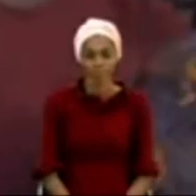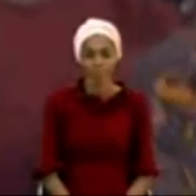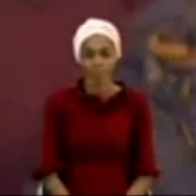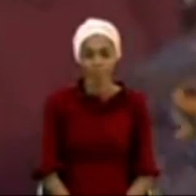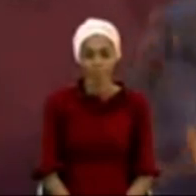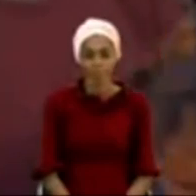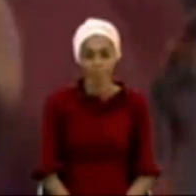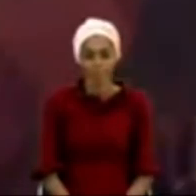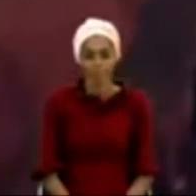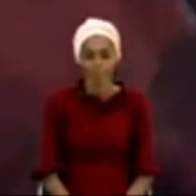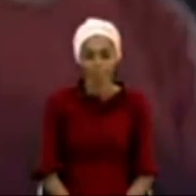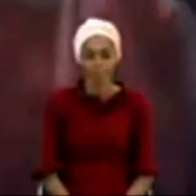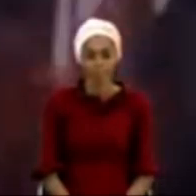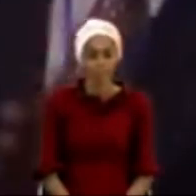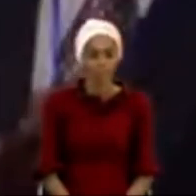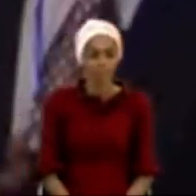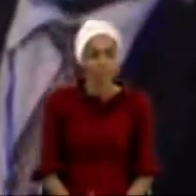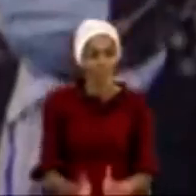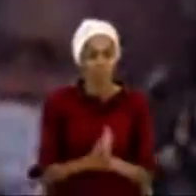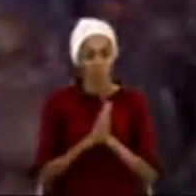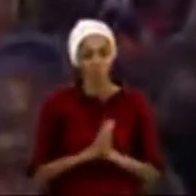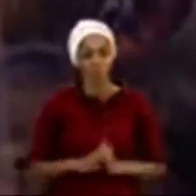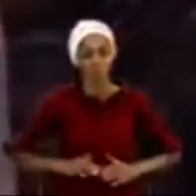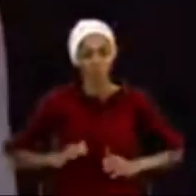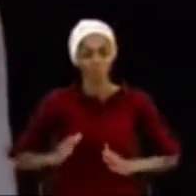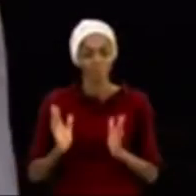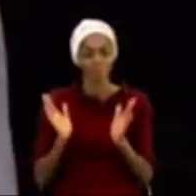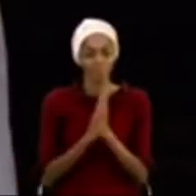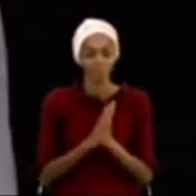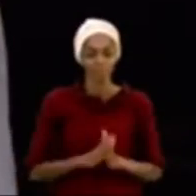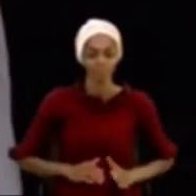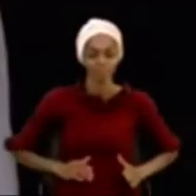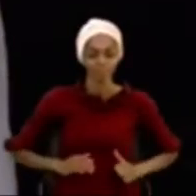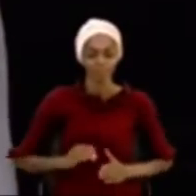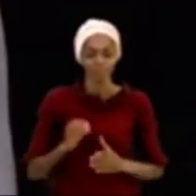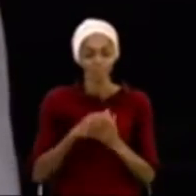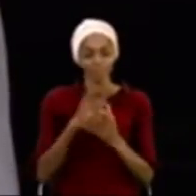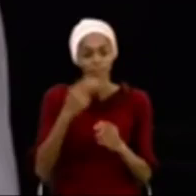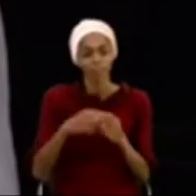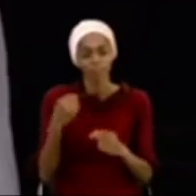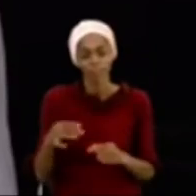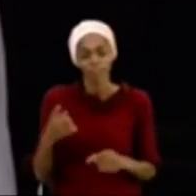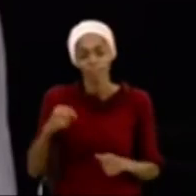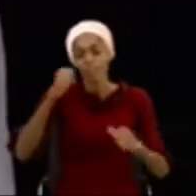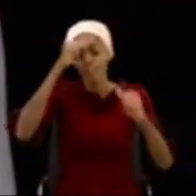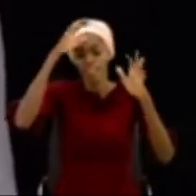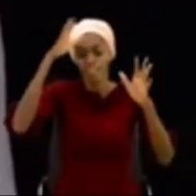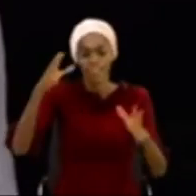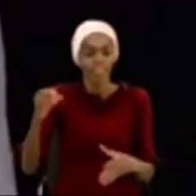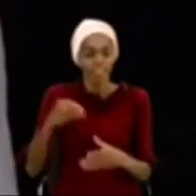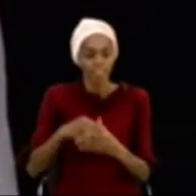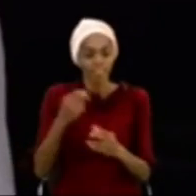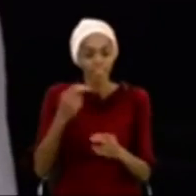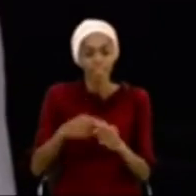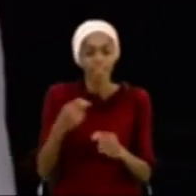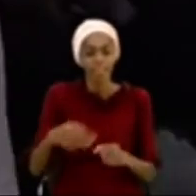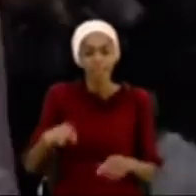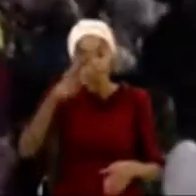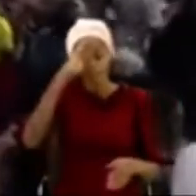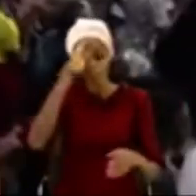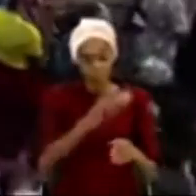In the name of the Father, in the name of the Son, in the name of the